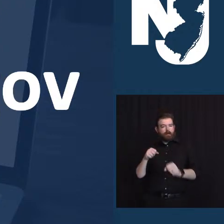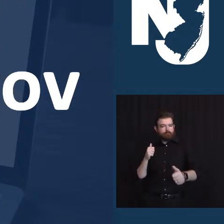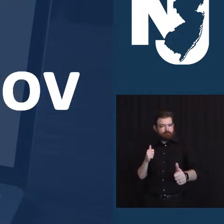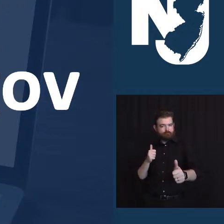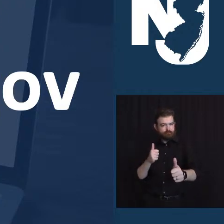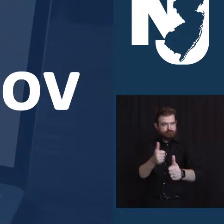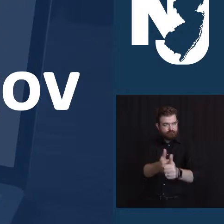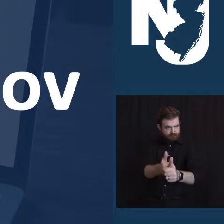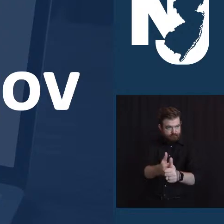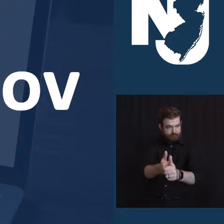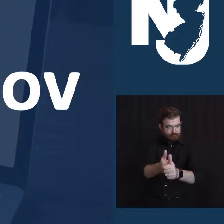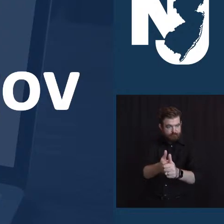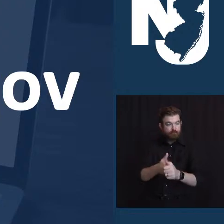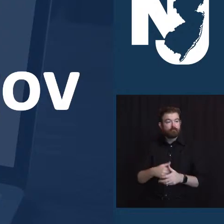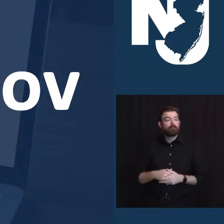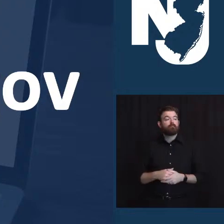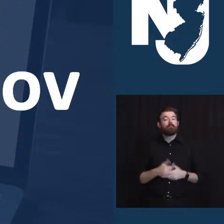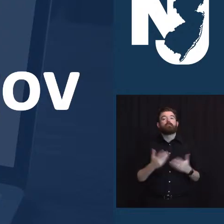instruction for the